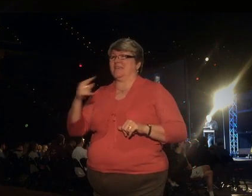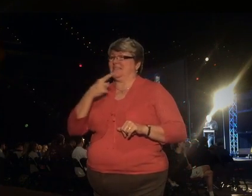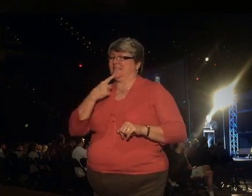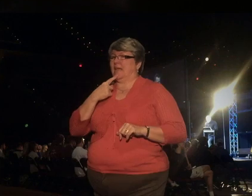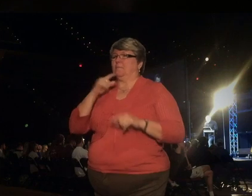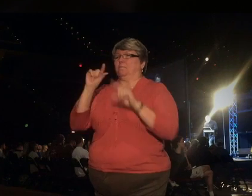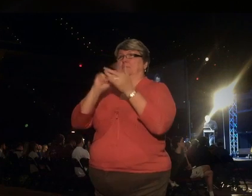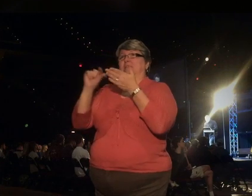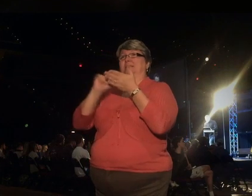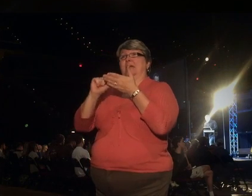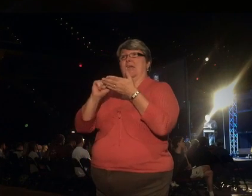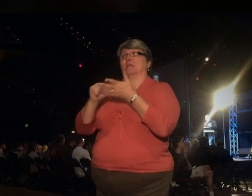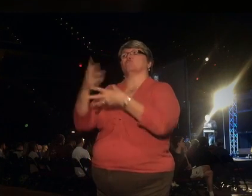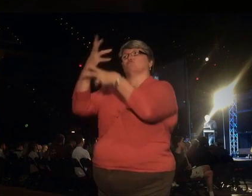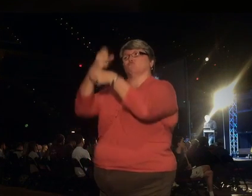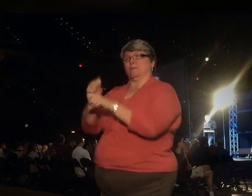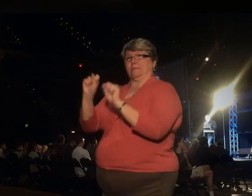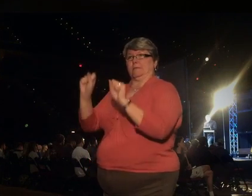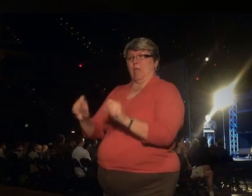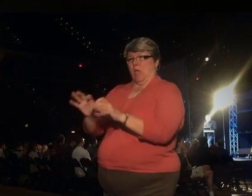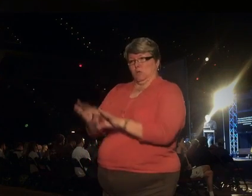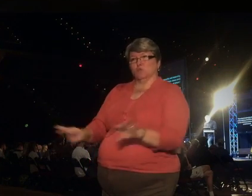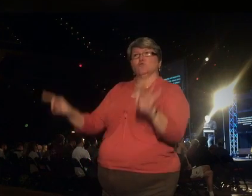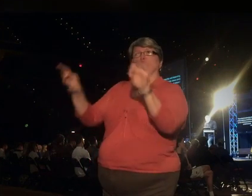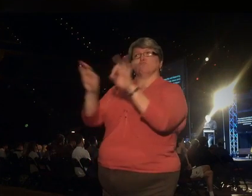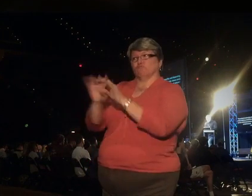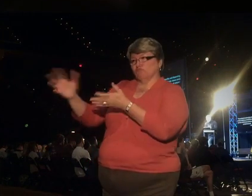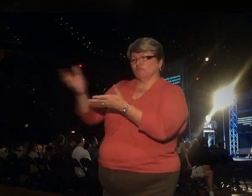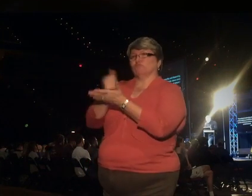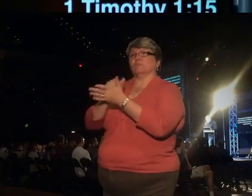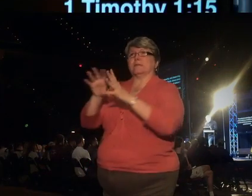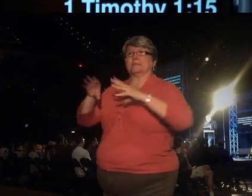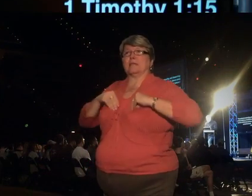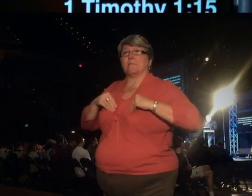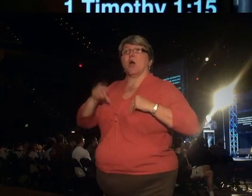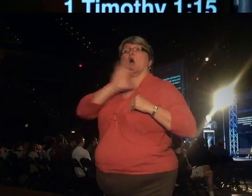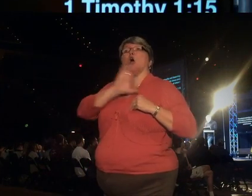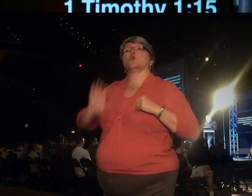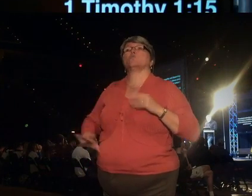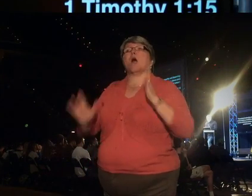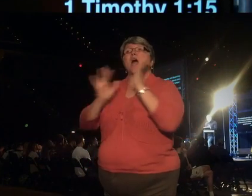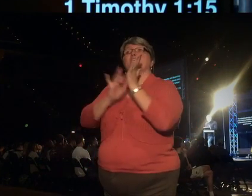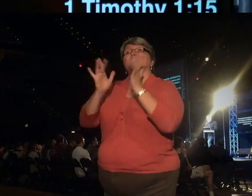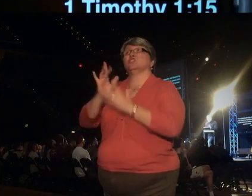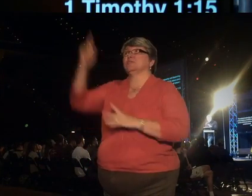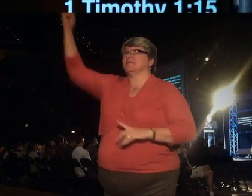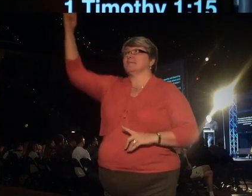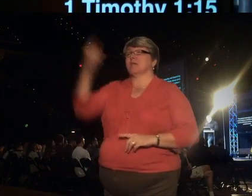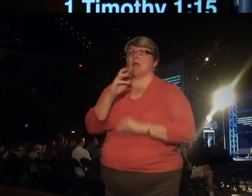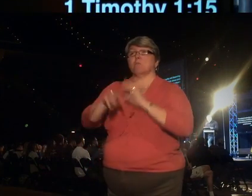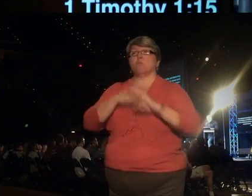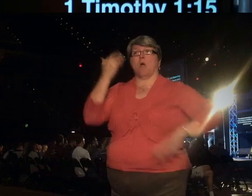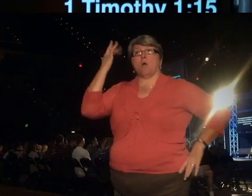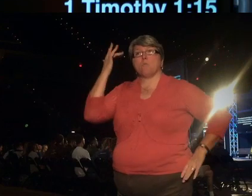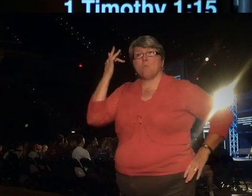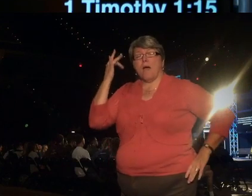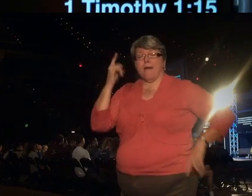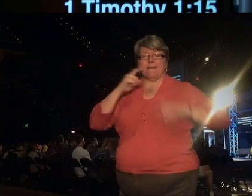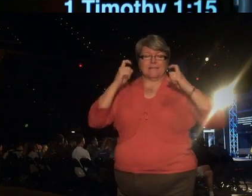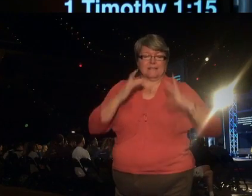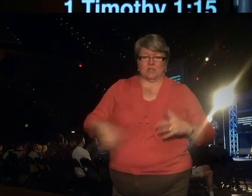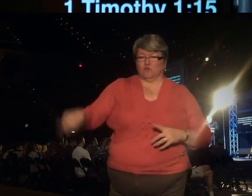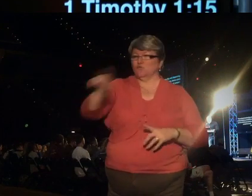and deserving of full acceptance, that Christ Jesus came into the world to save sinners, of which I am